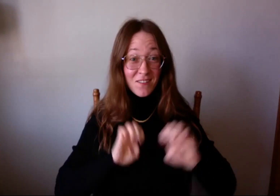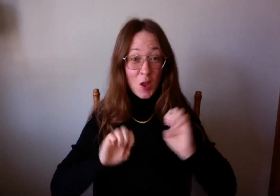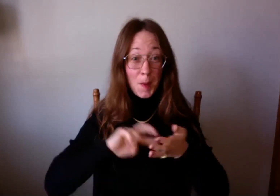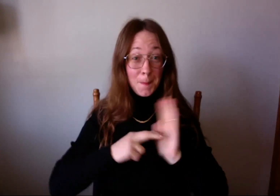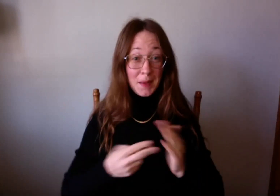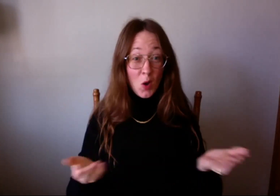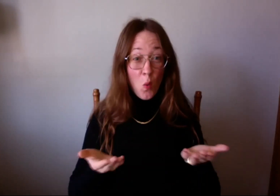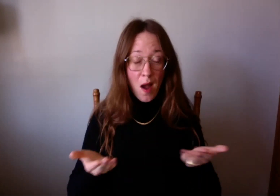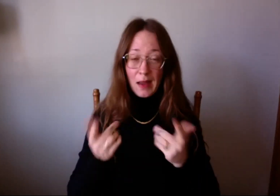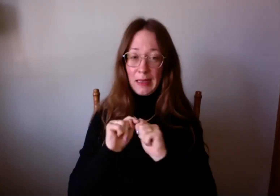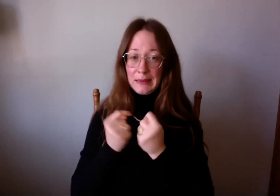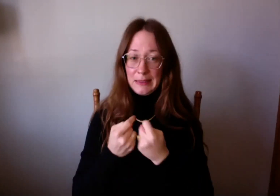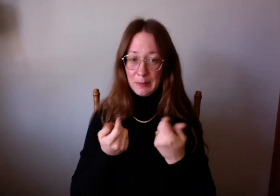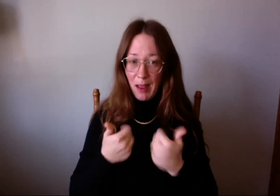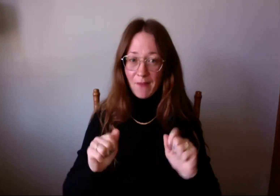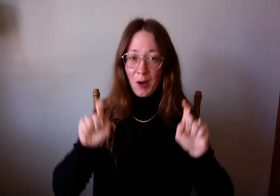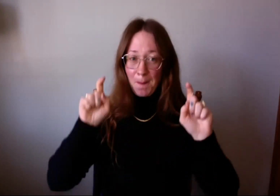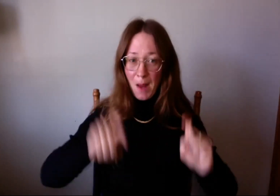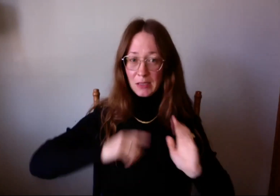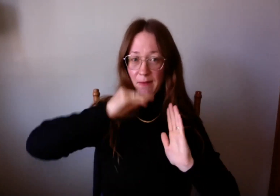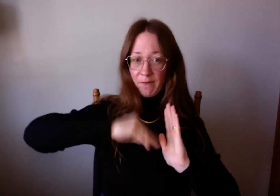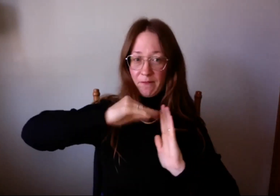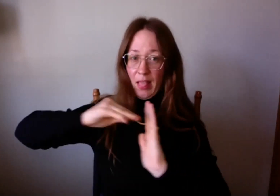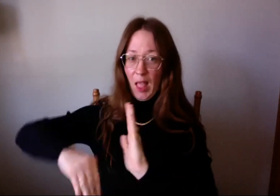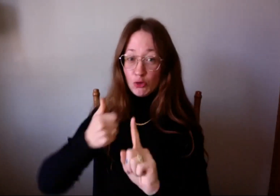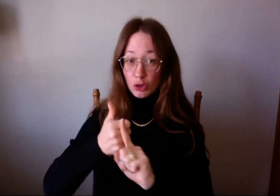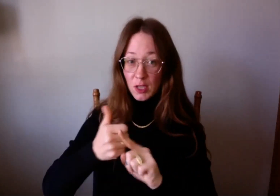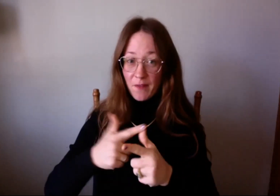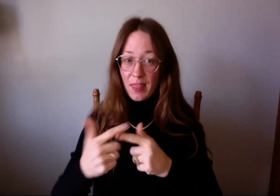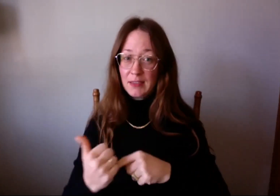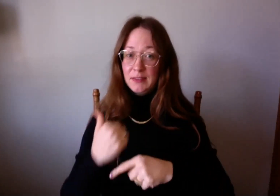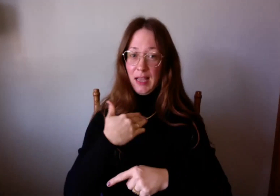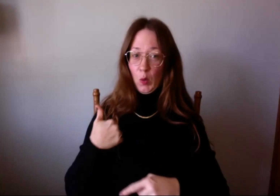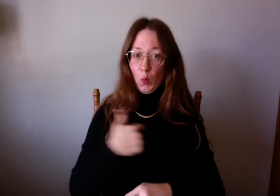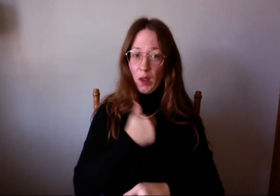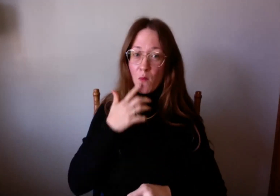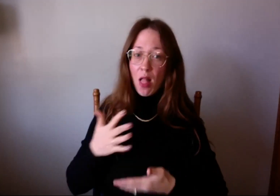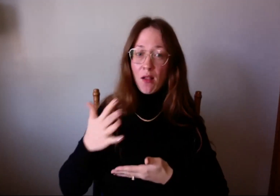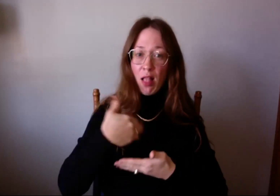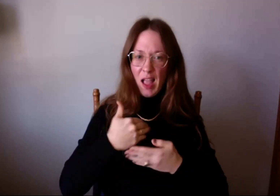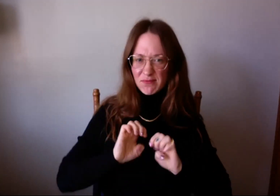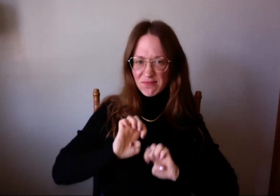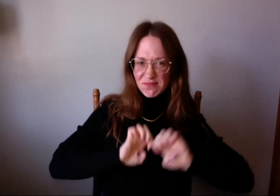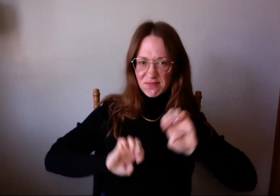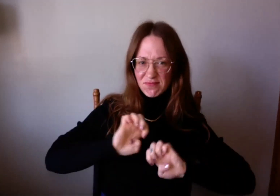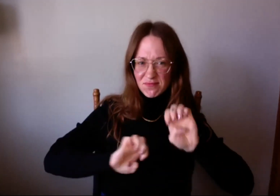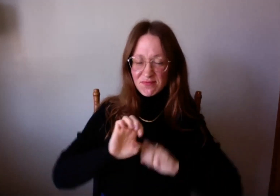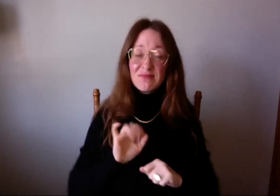the evaluation completed. Additionally, completing the evaluation for each session will